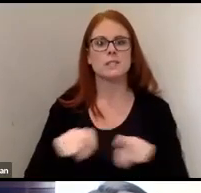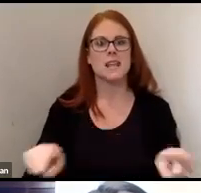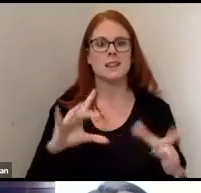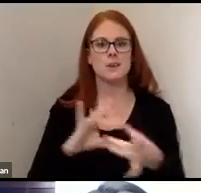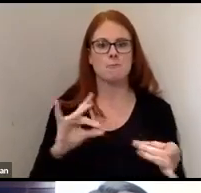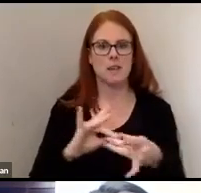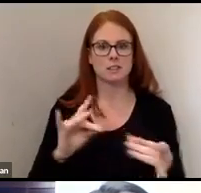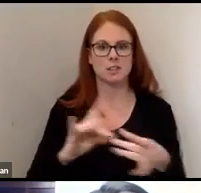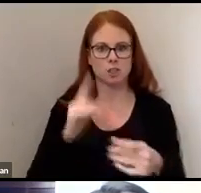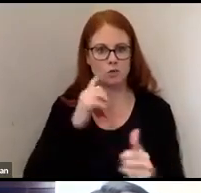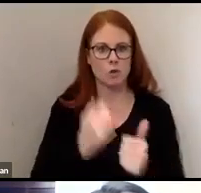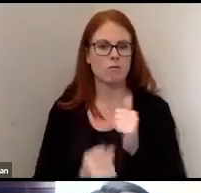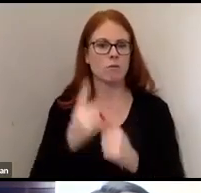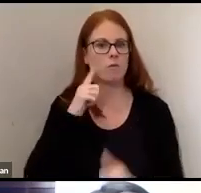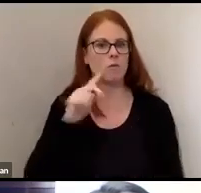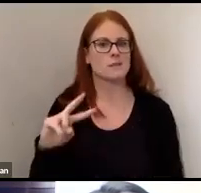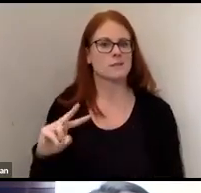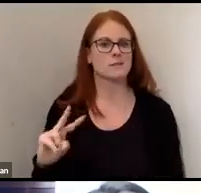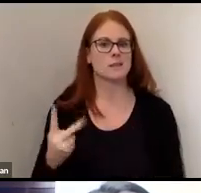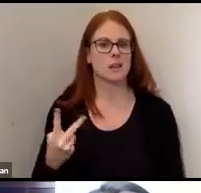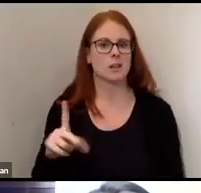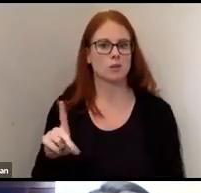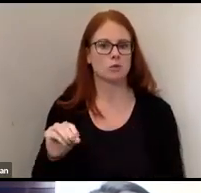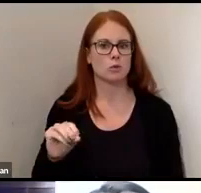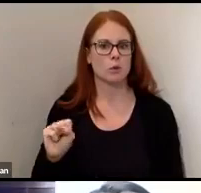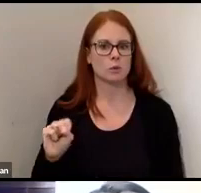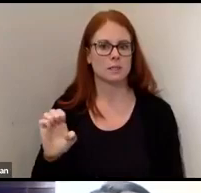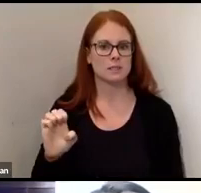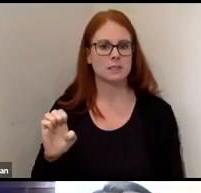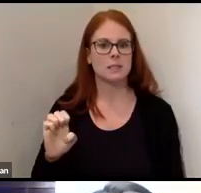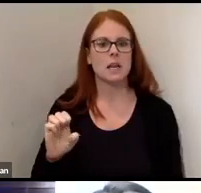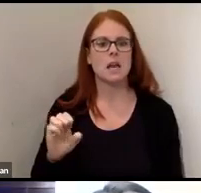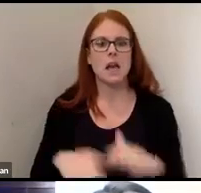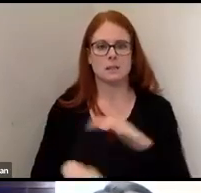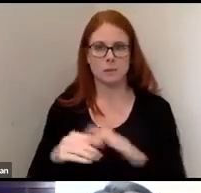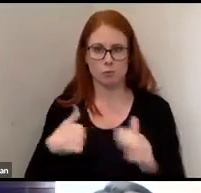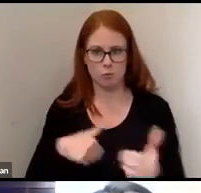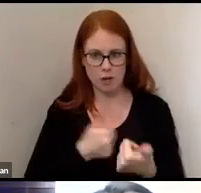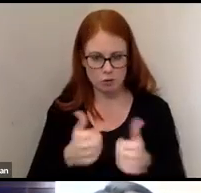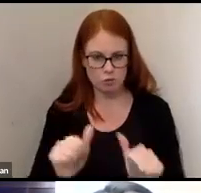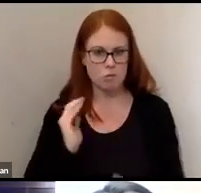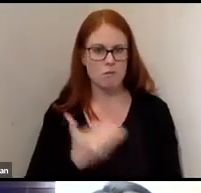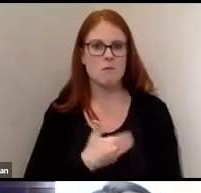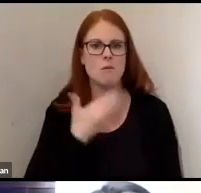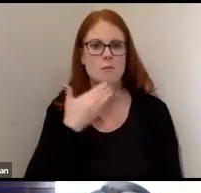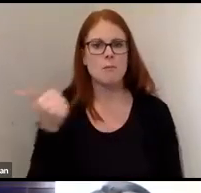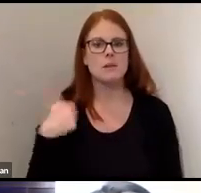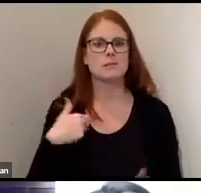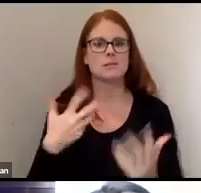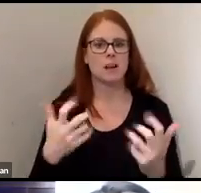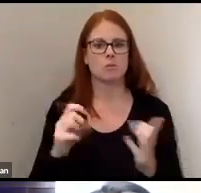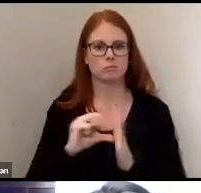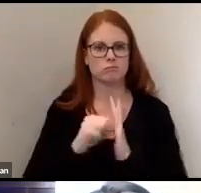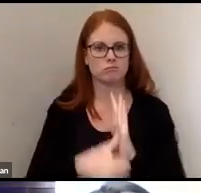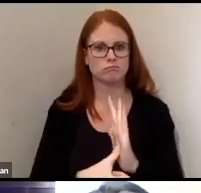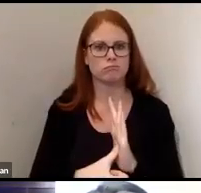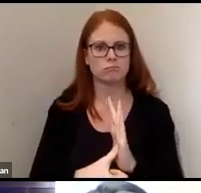their second dose. So again, as much as we are trying our best, I want to emphasize